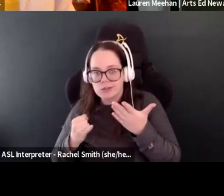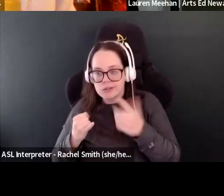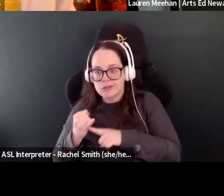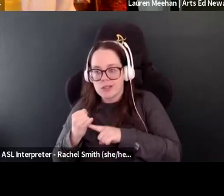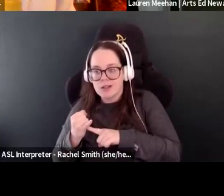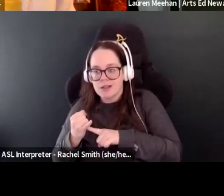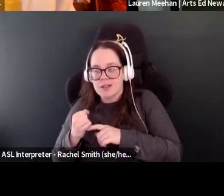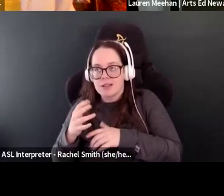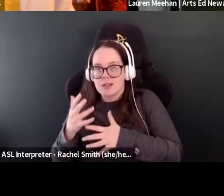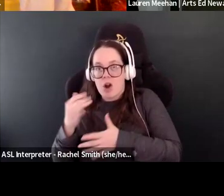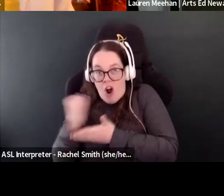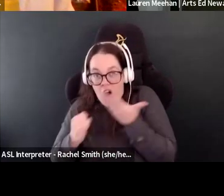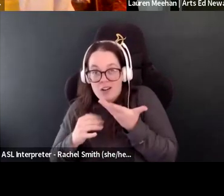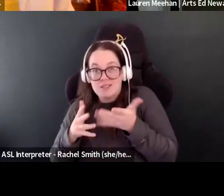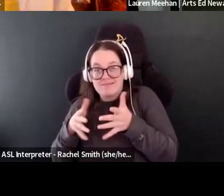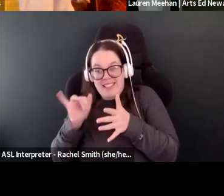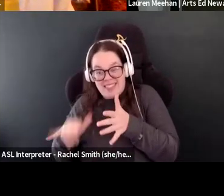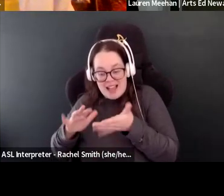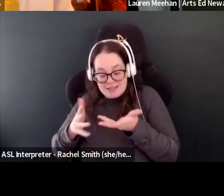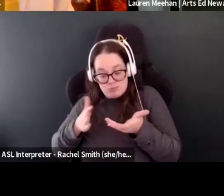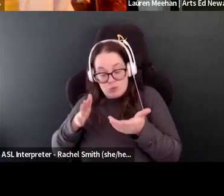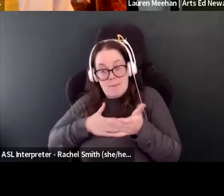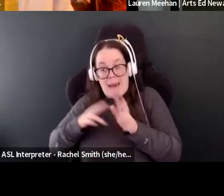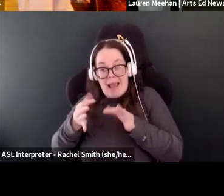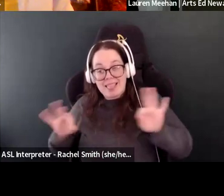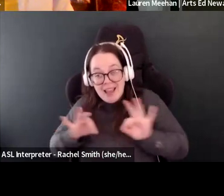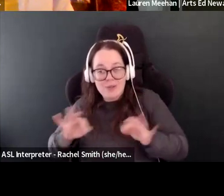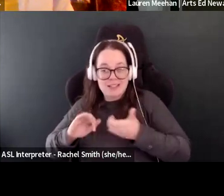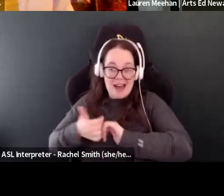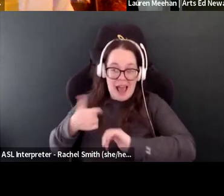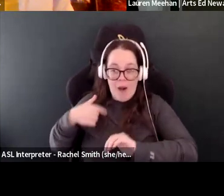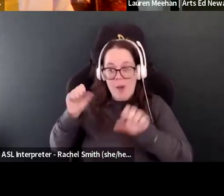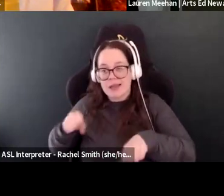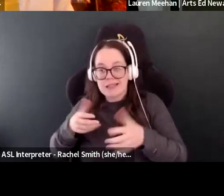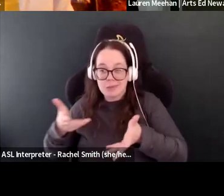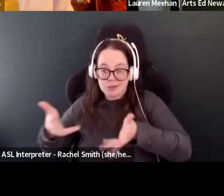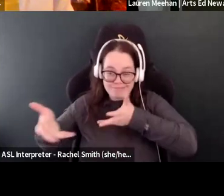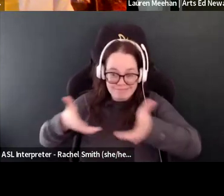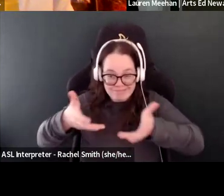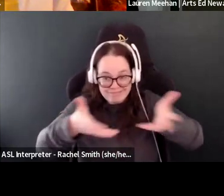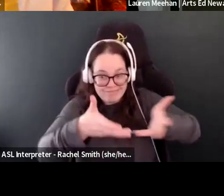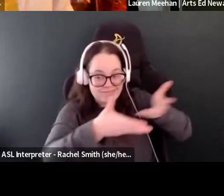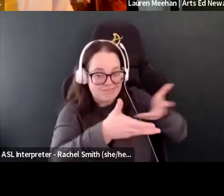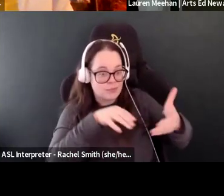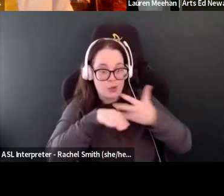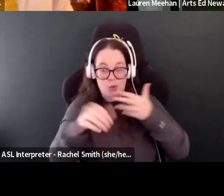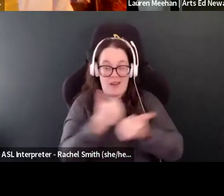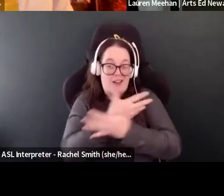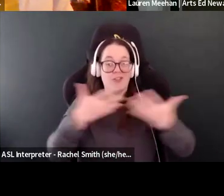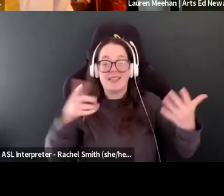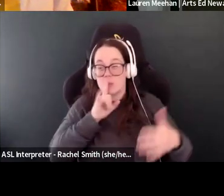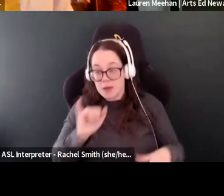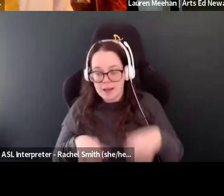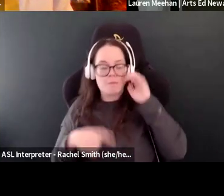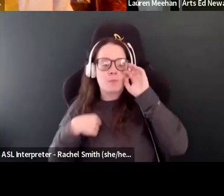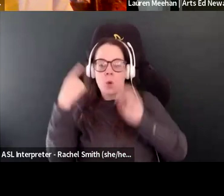way and the language that I used to be able to navigate just through everything. So I